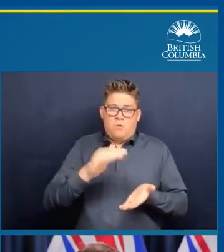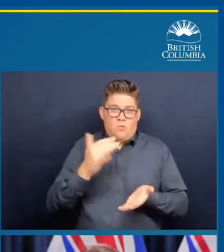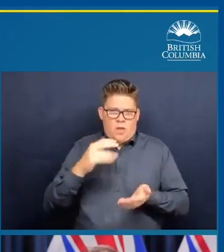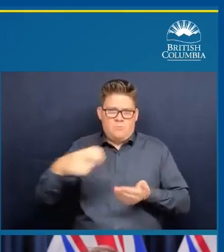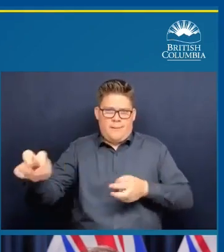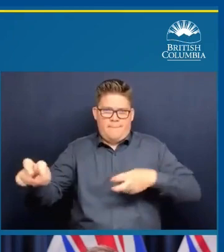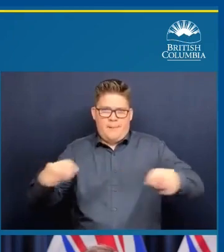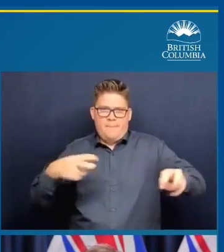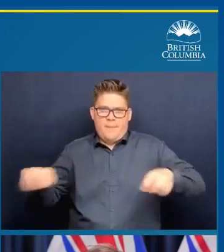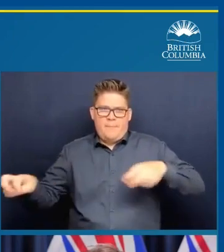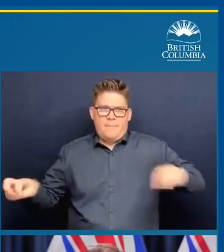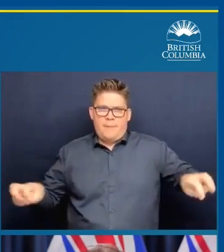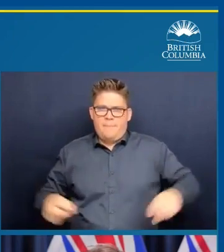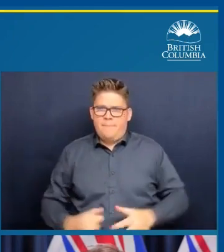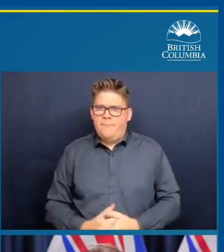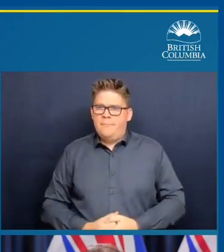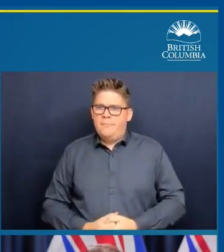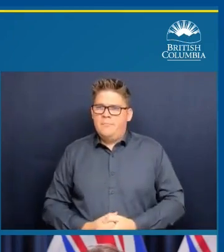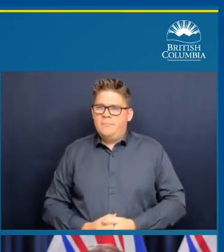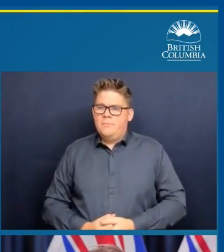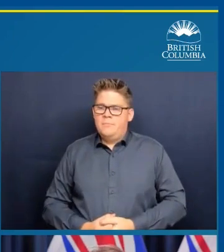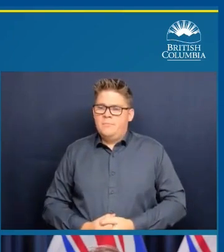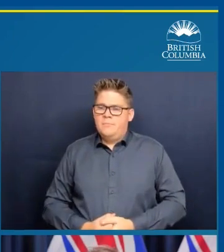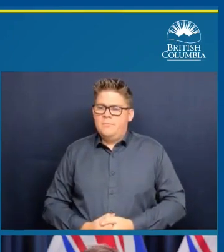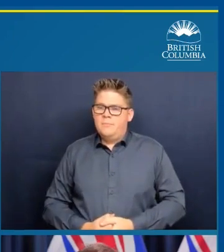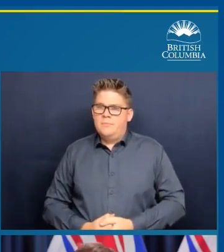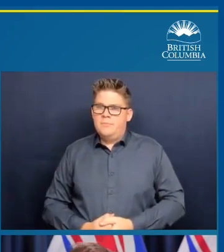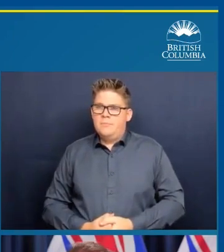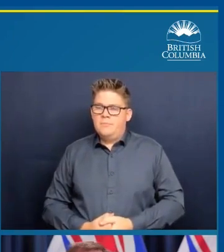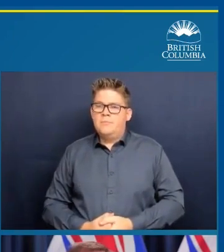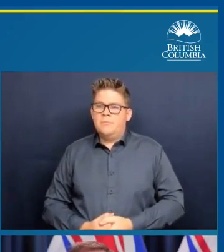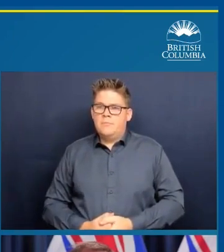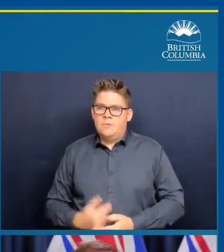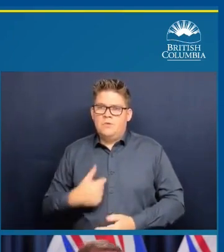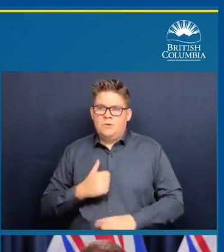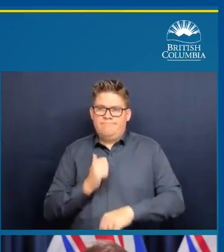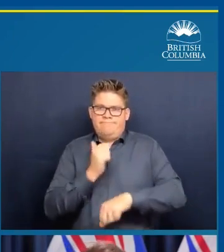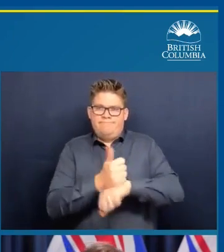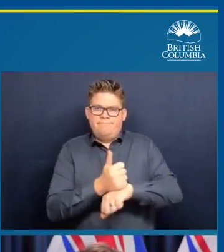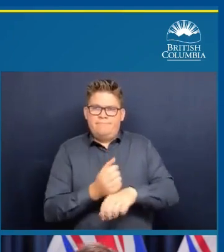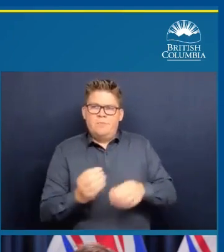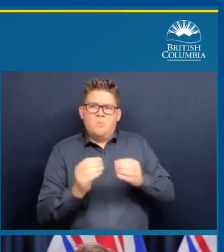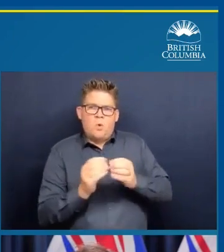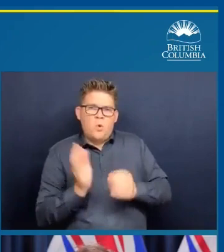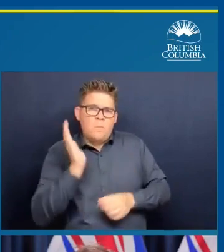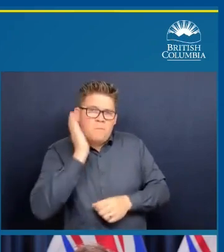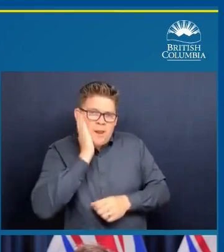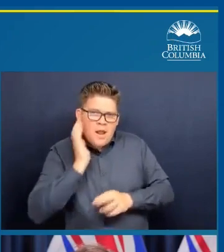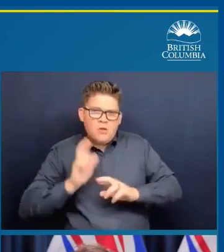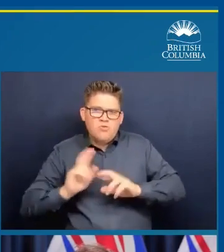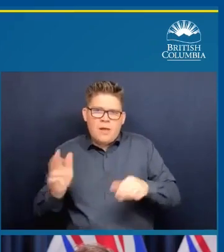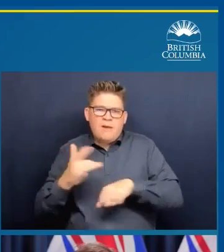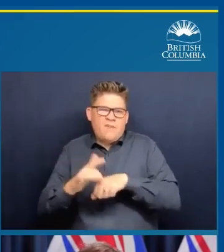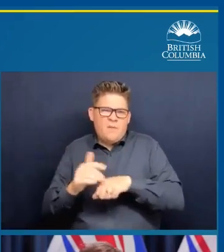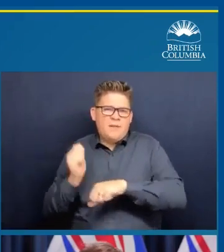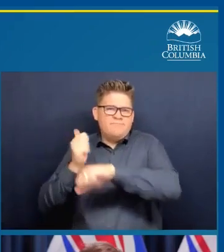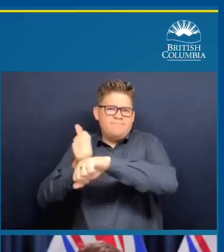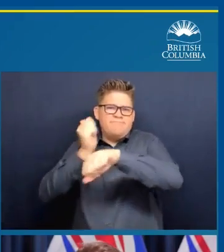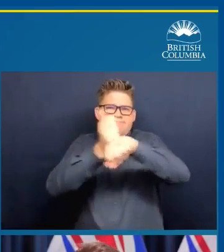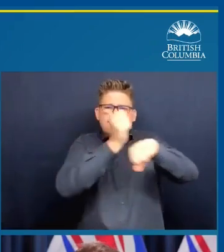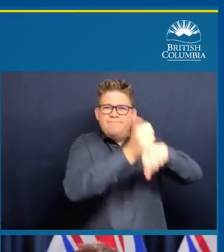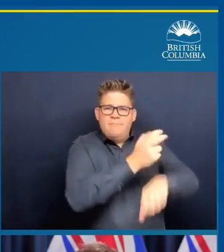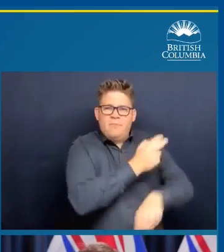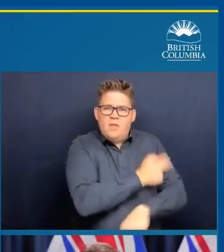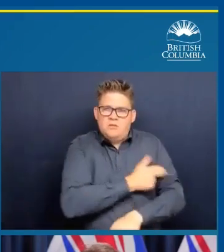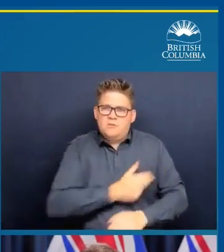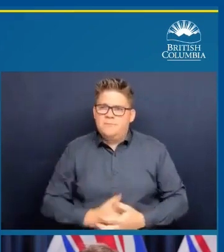place, including the opening of beds to ensure that we're ready as we need to address potential